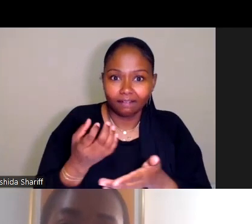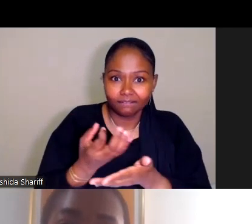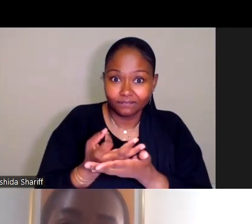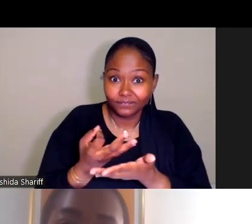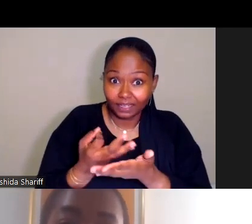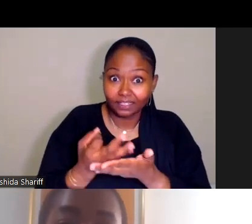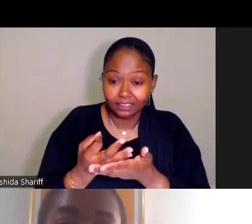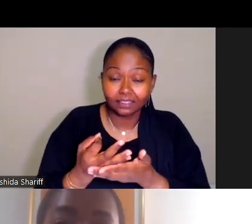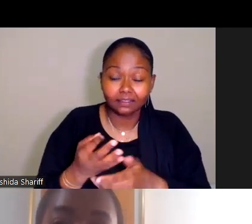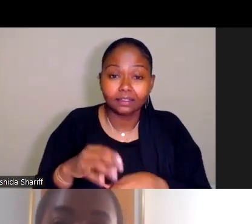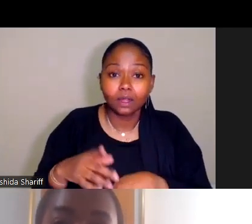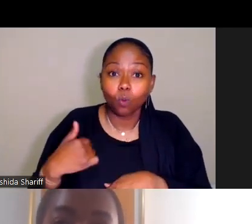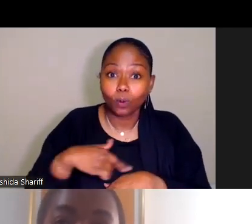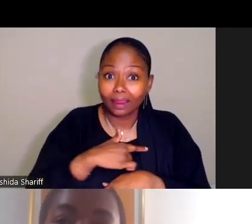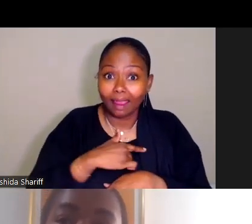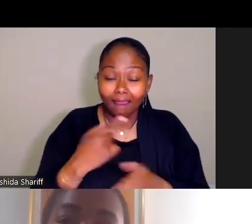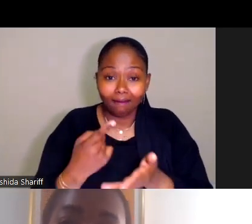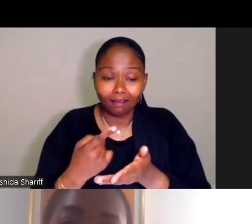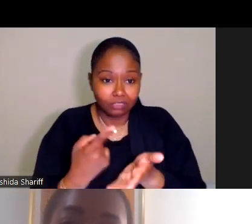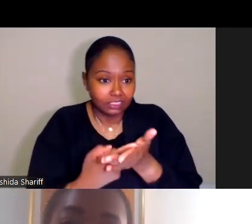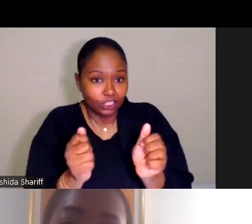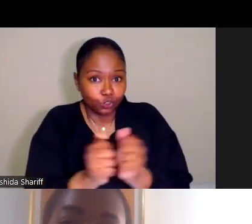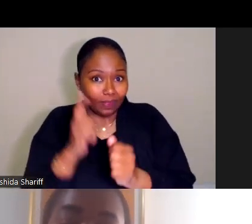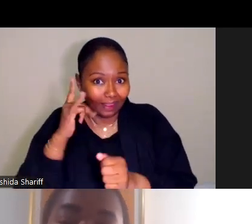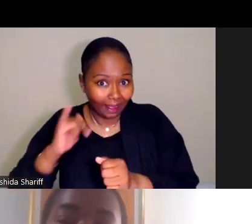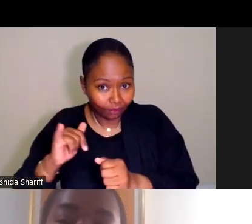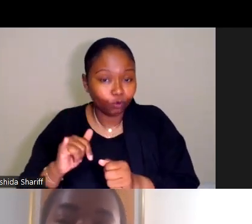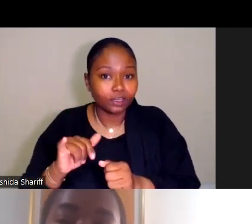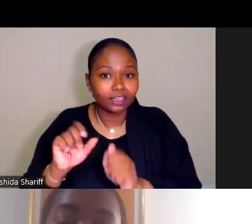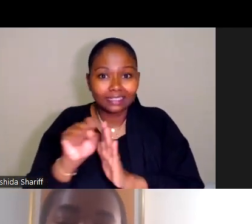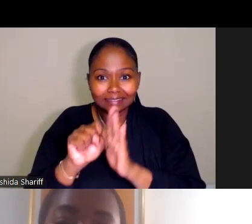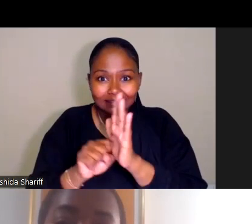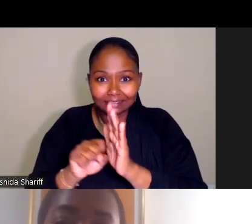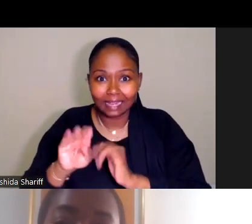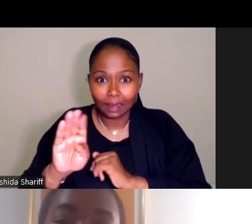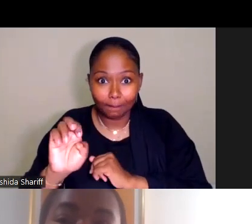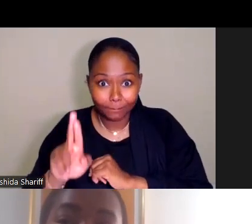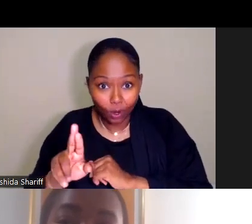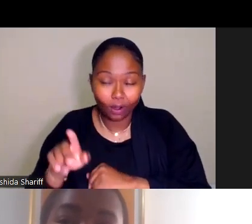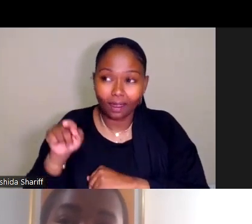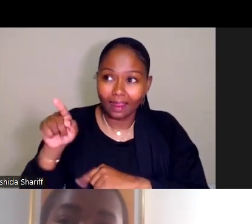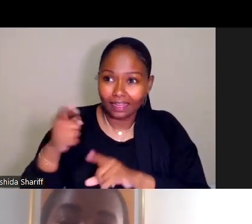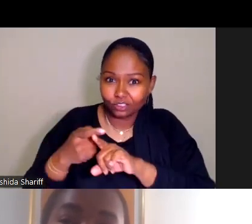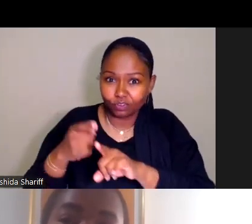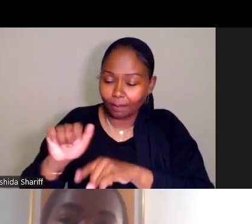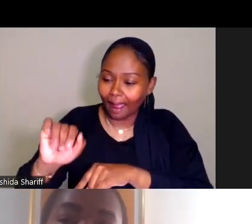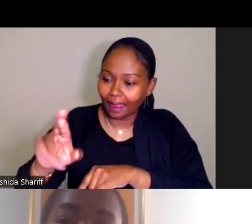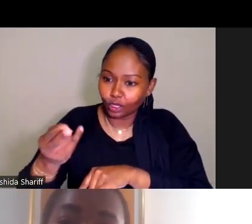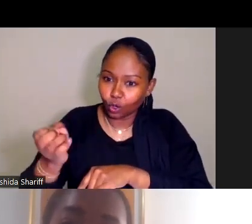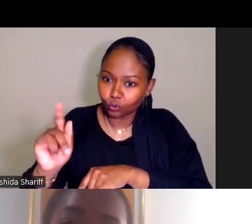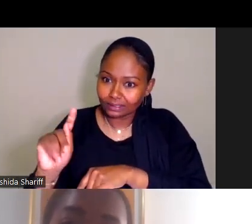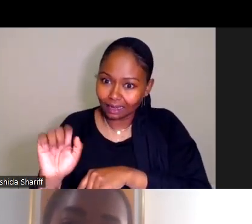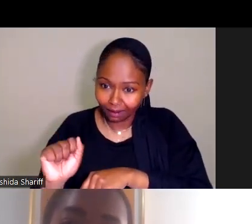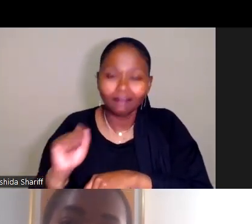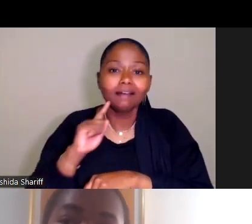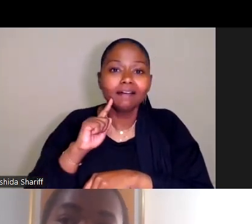from the California State Bar talk to us about IOLTA funding, and that's funding that's from the interest on lawyer